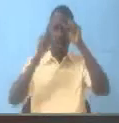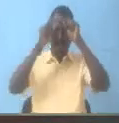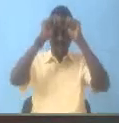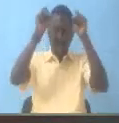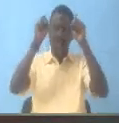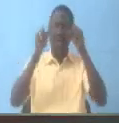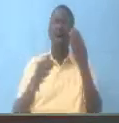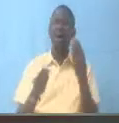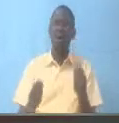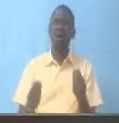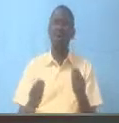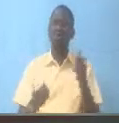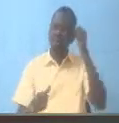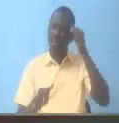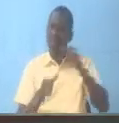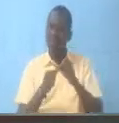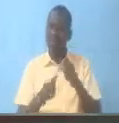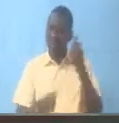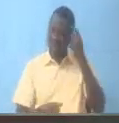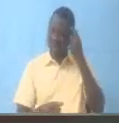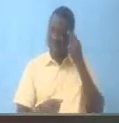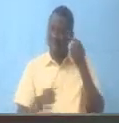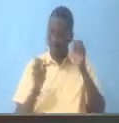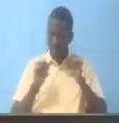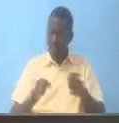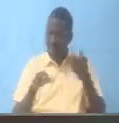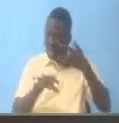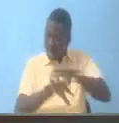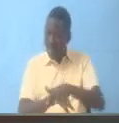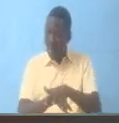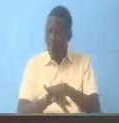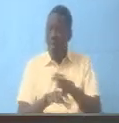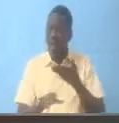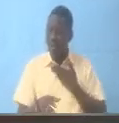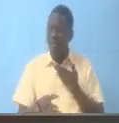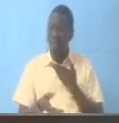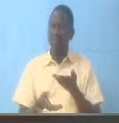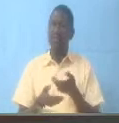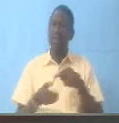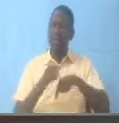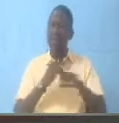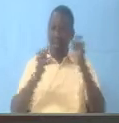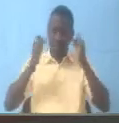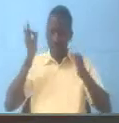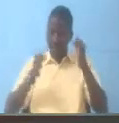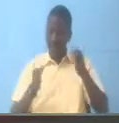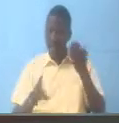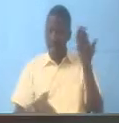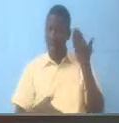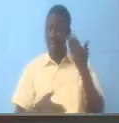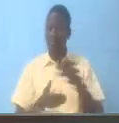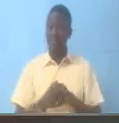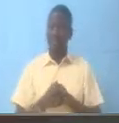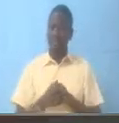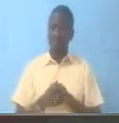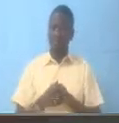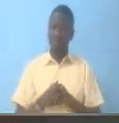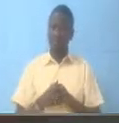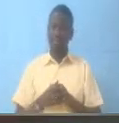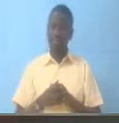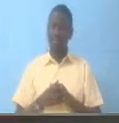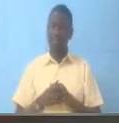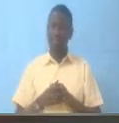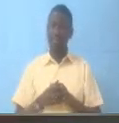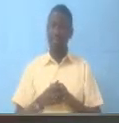am yan dugal gémmeñ yoo xam ne wala dugal seen loxo ci mbiri àtte bi nga xam ne mu ngi doon am jamono boobu?